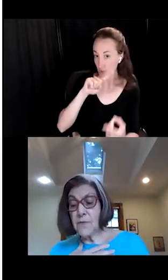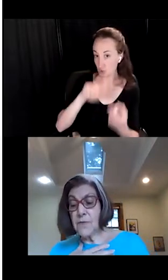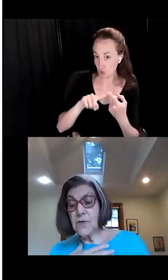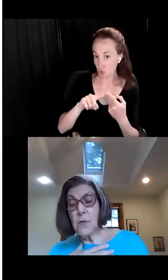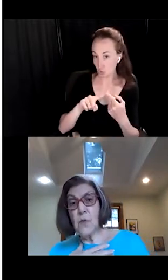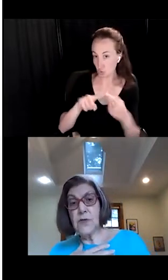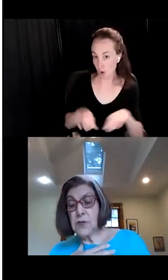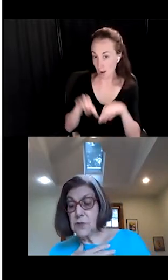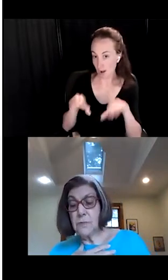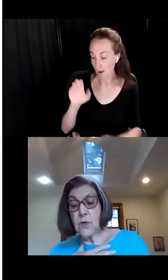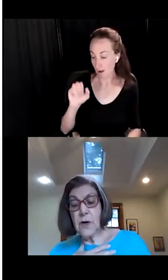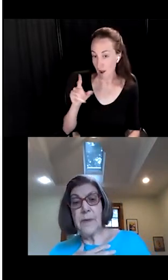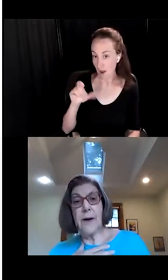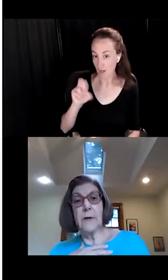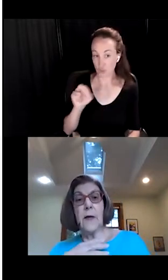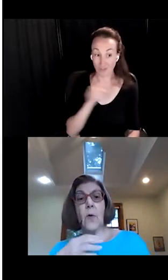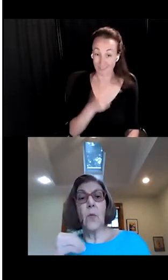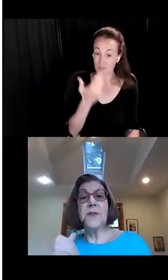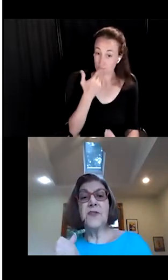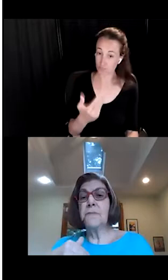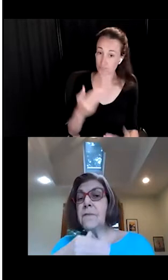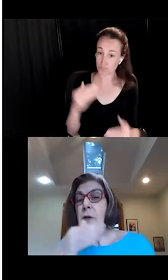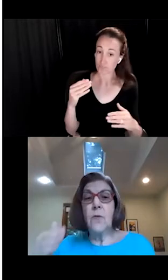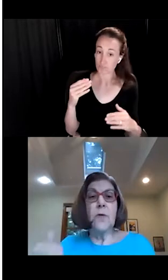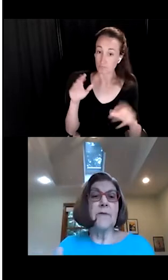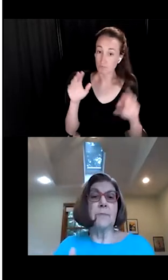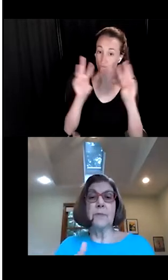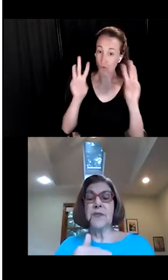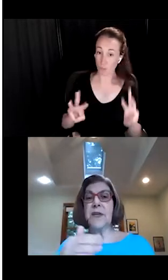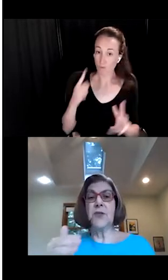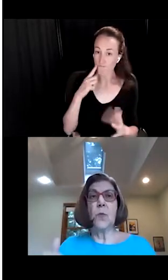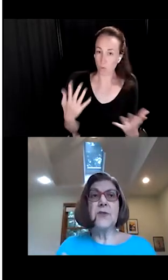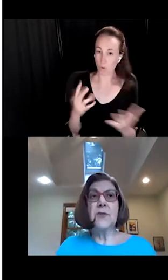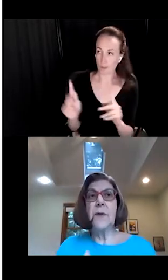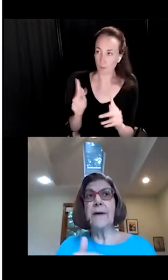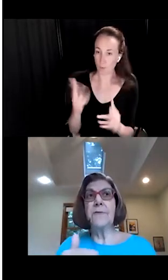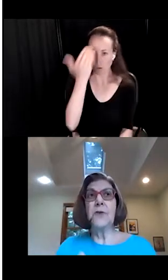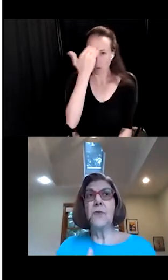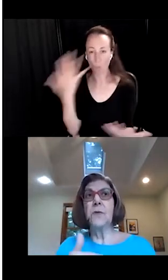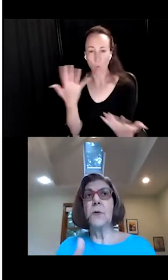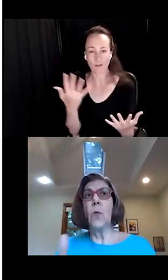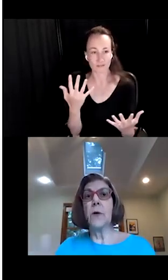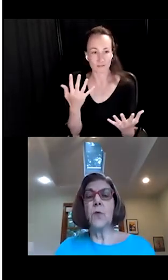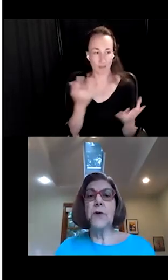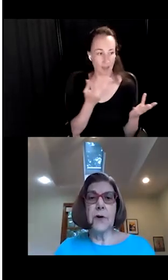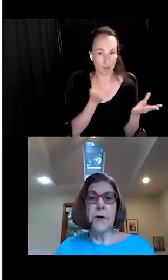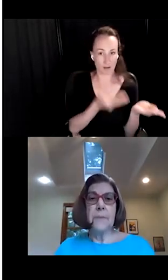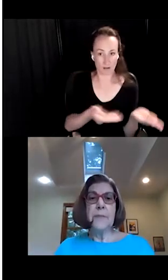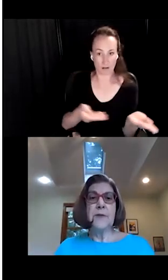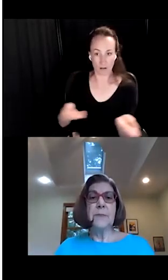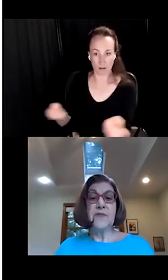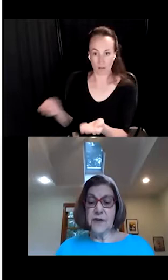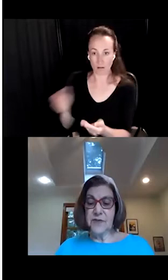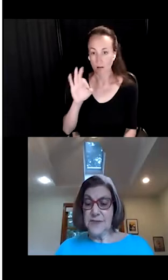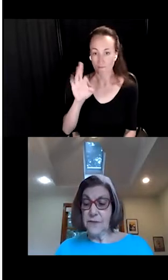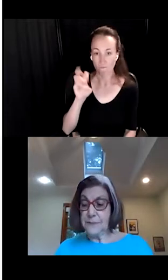framework for those who want to learn more about what is the flow of implementation? What do you have to do in what order